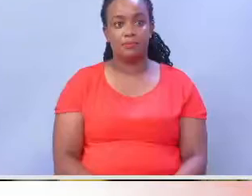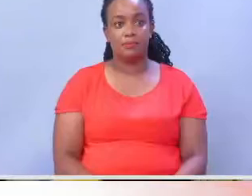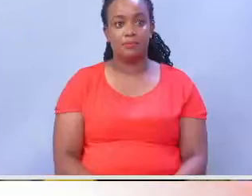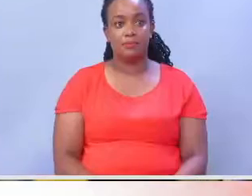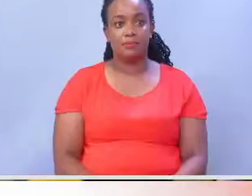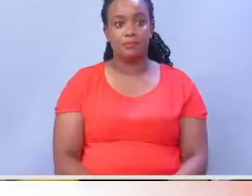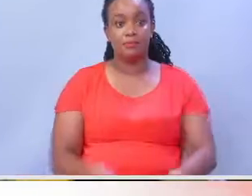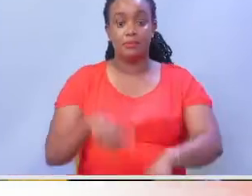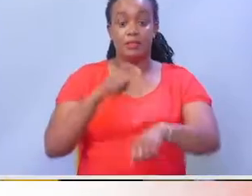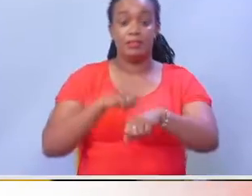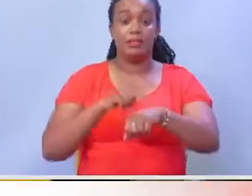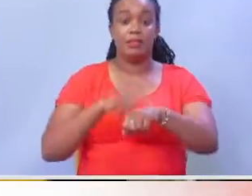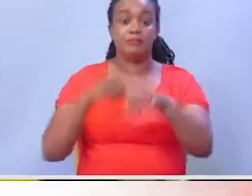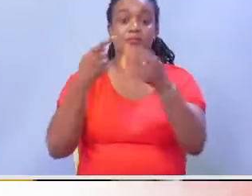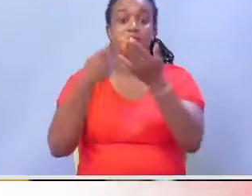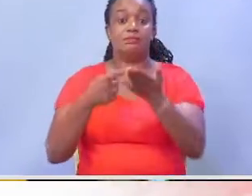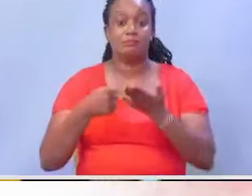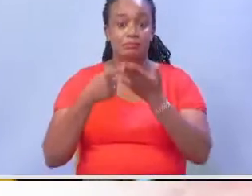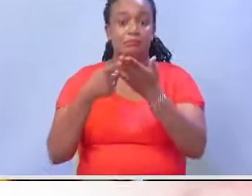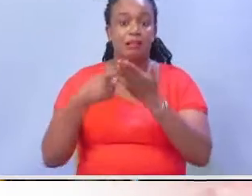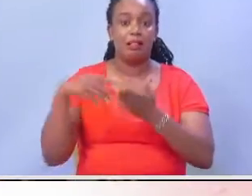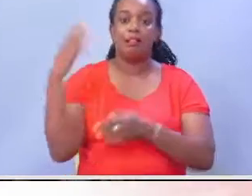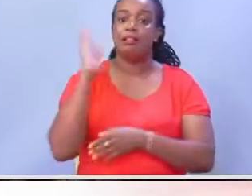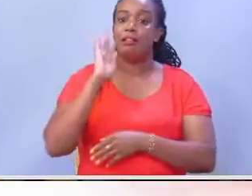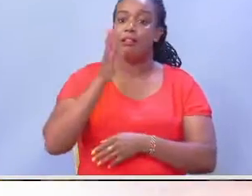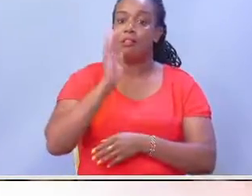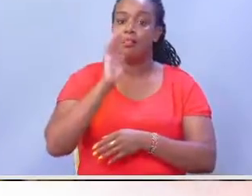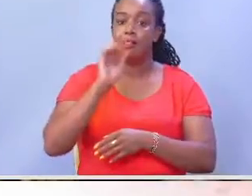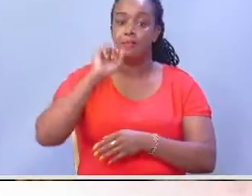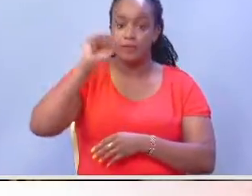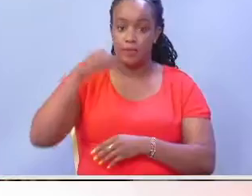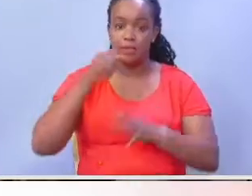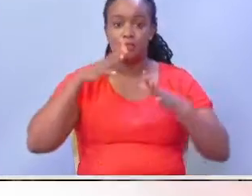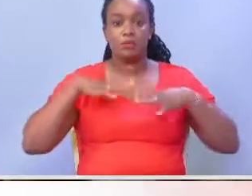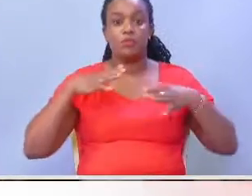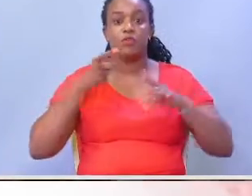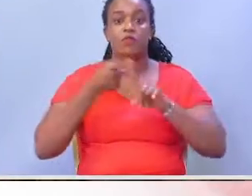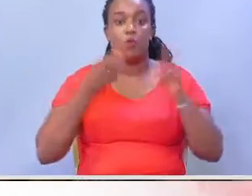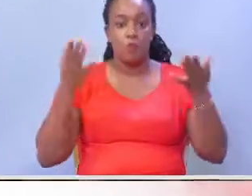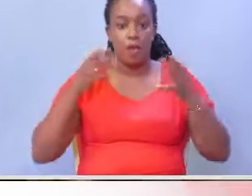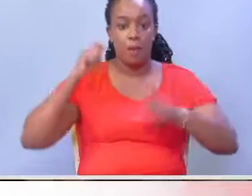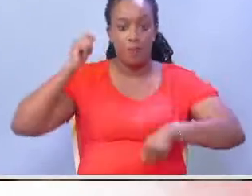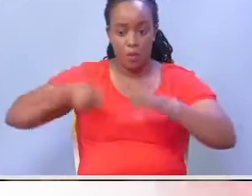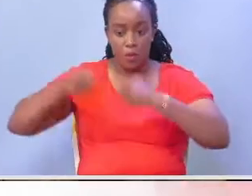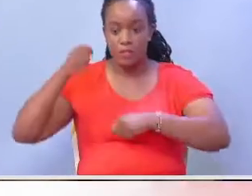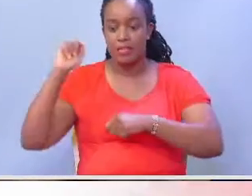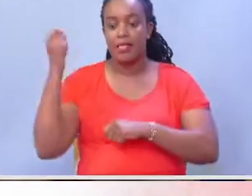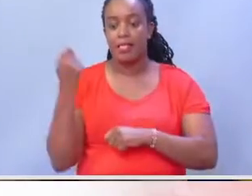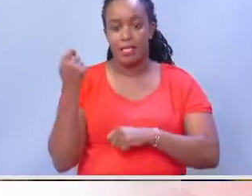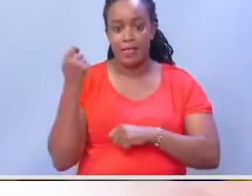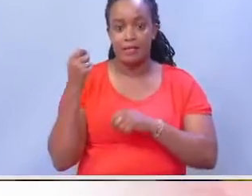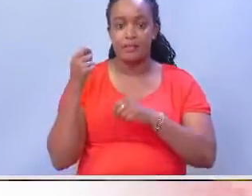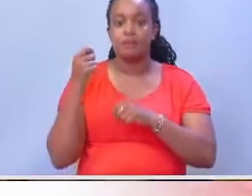While addressing 5,000 delegates from across the country at the Bomas of Kenya in Nairobi, Kiraitu said